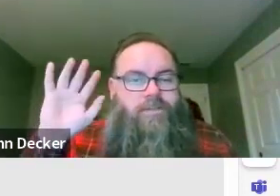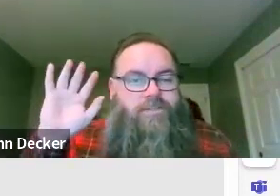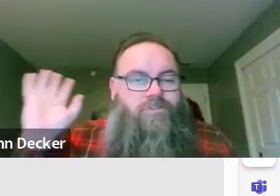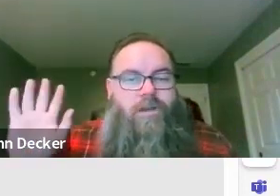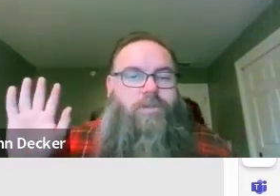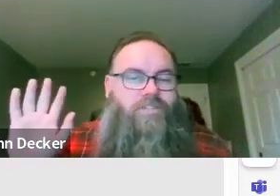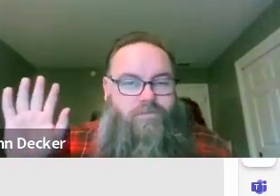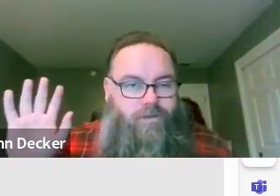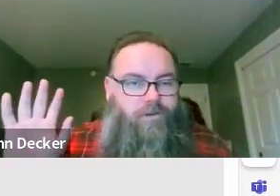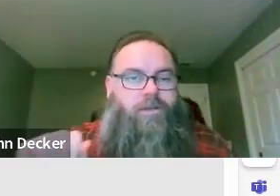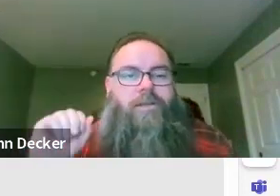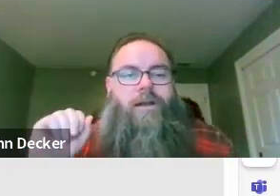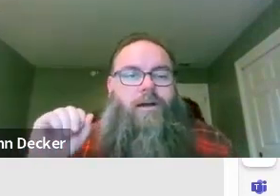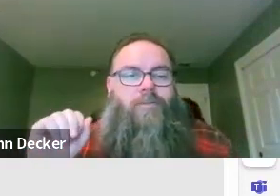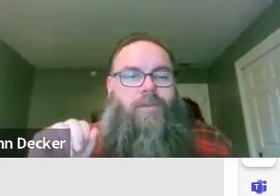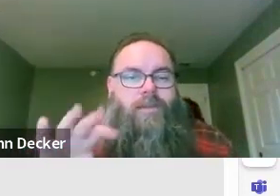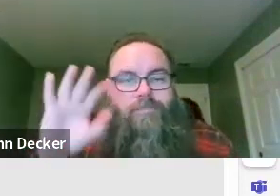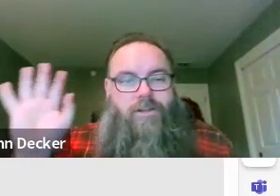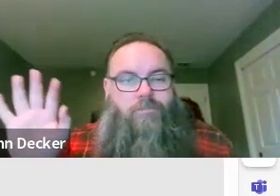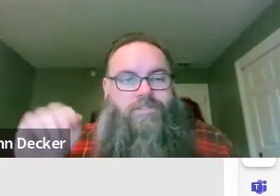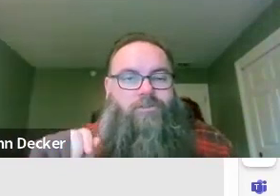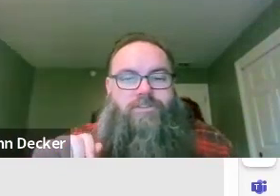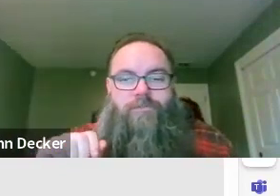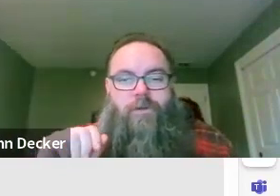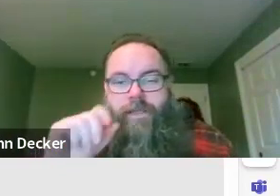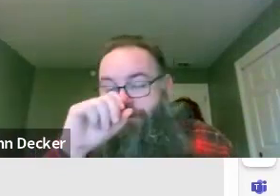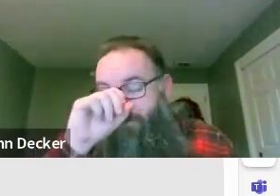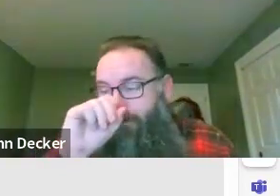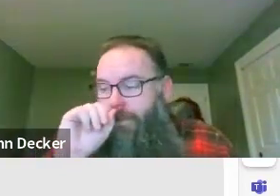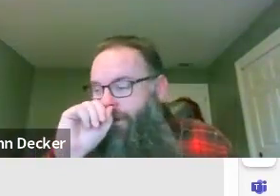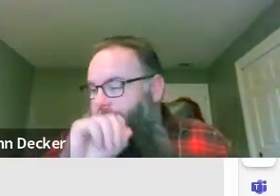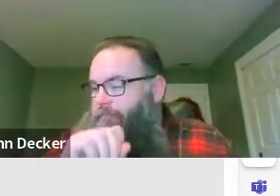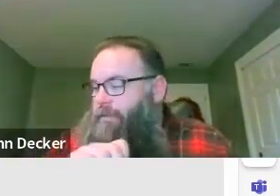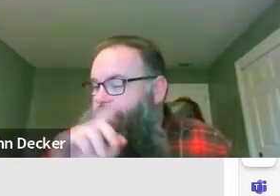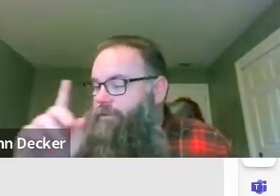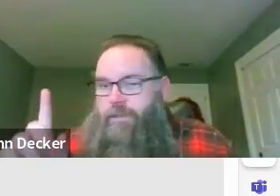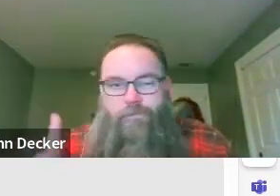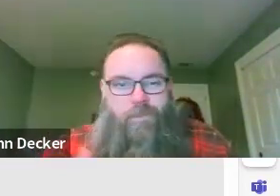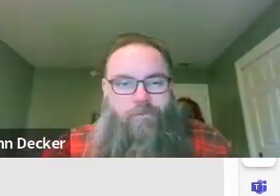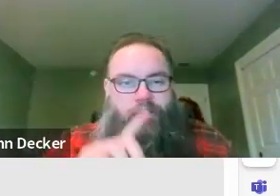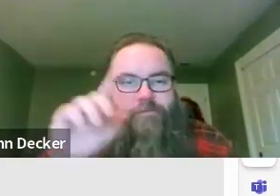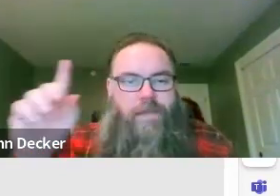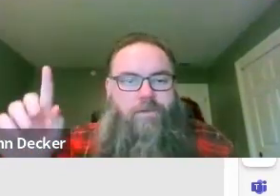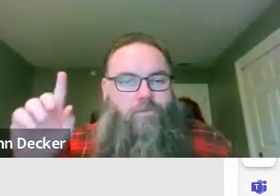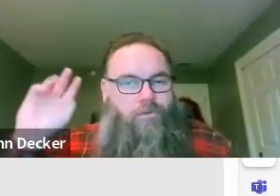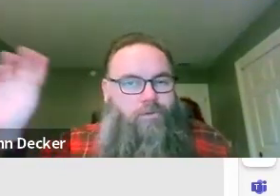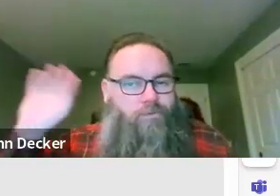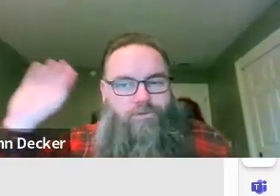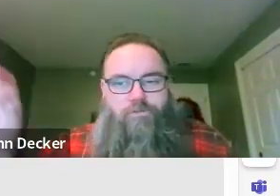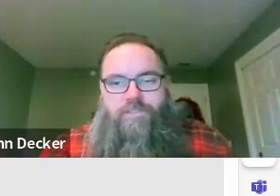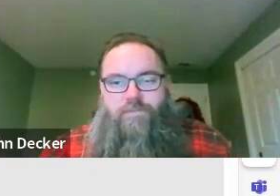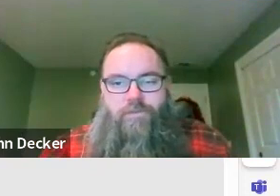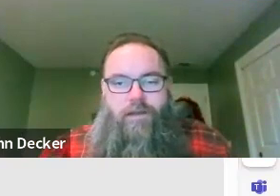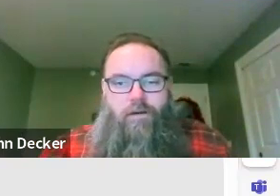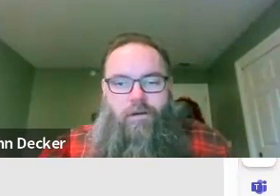and learn about being a social recreation vendor. And we can update our materials beforehand. So kind of looking for that one down the road in